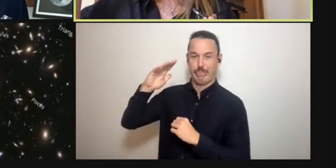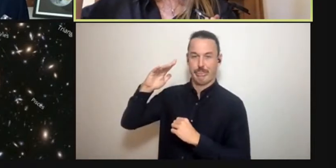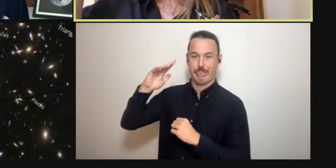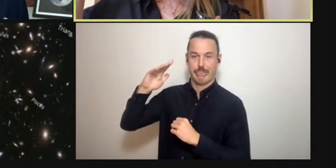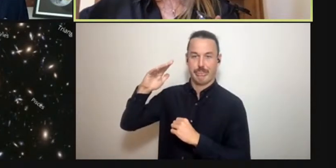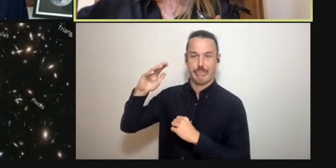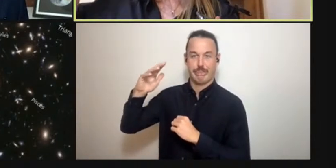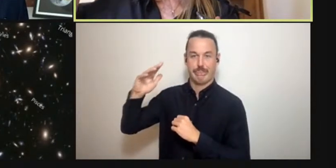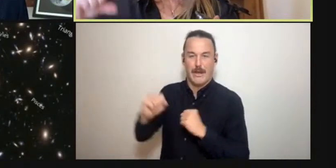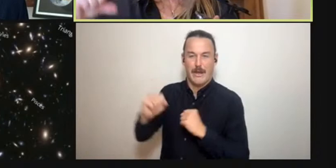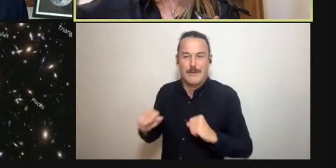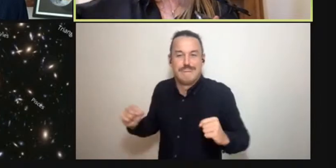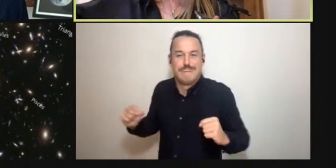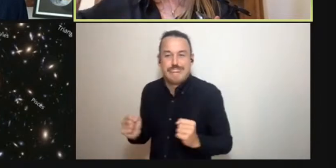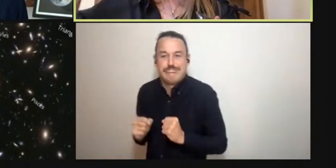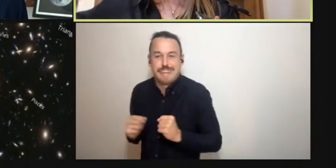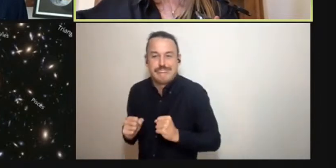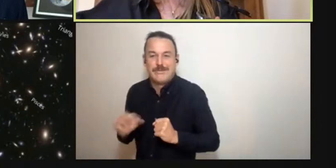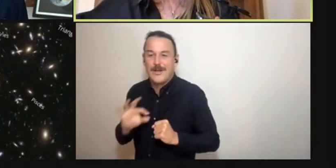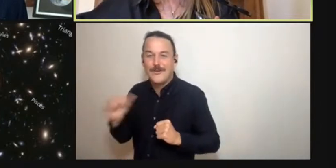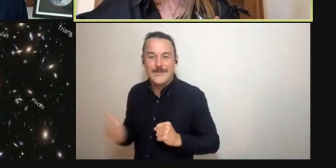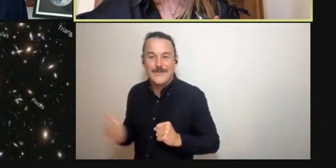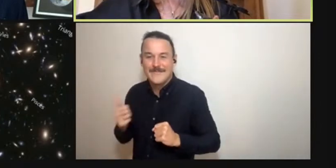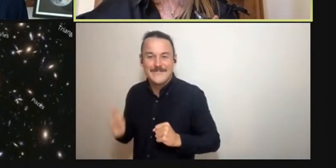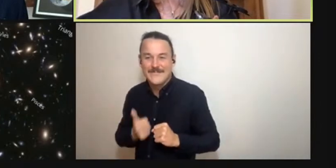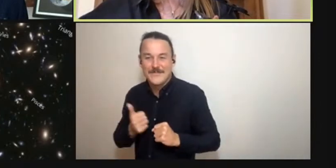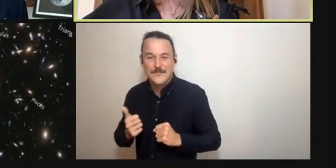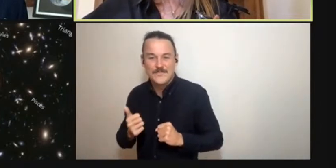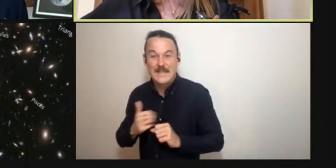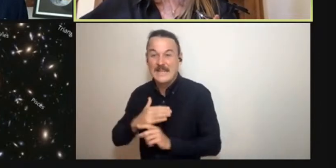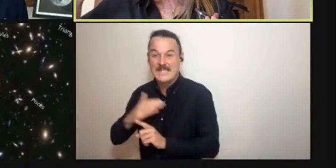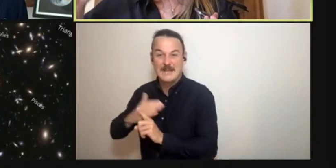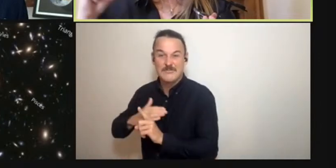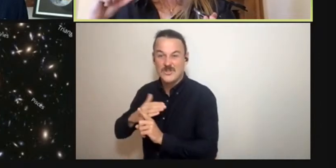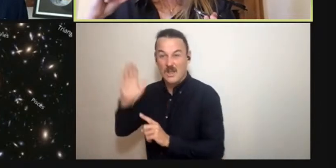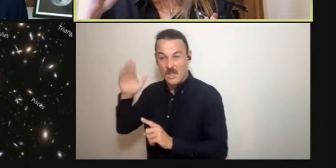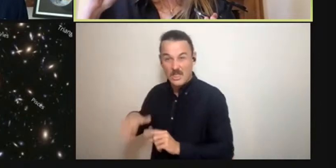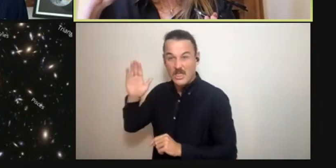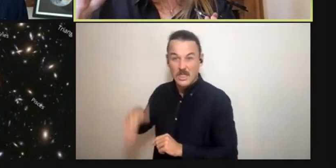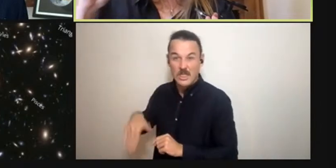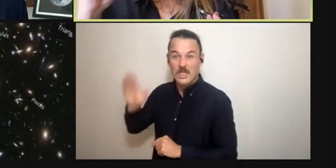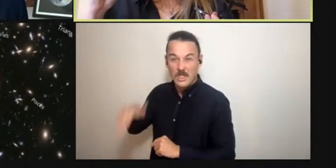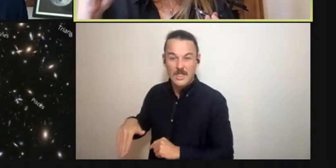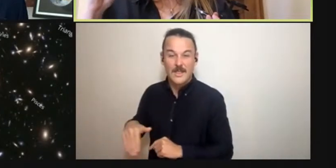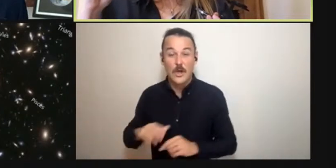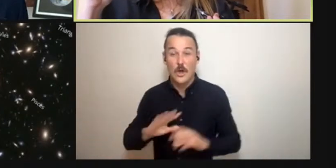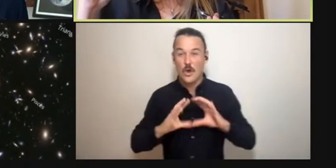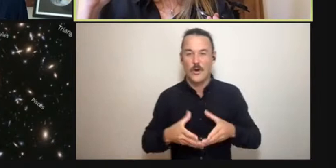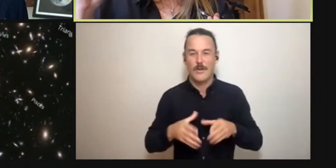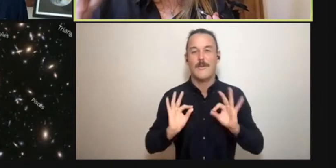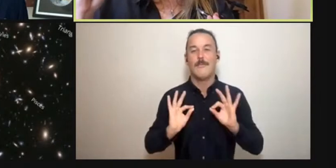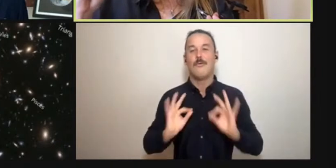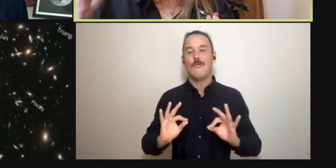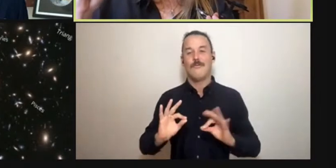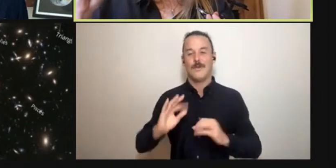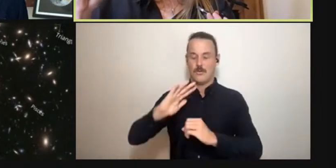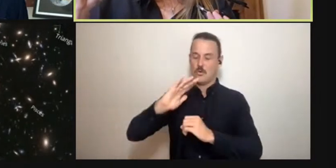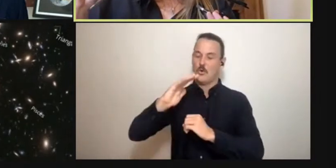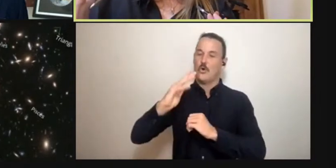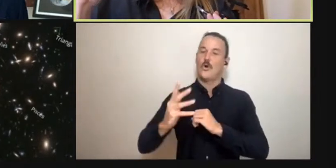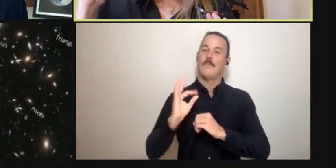cold. Okay, and it just the temperature fluctuates a lot. You don't have that stability. So actually, when we leave Earth's protective